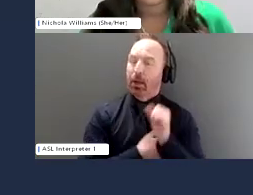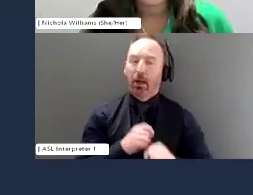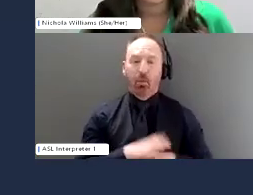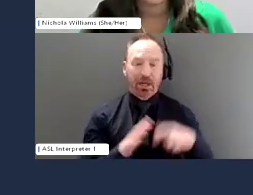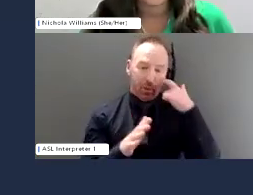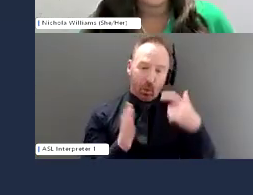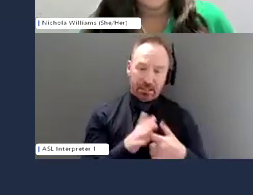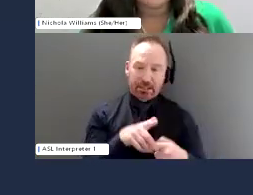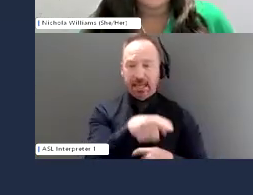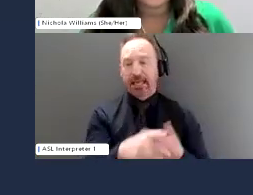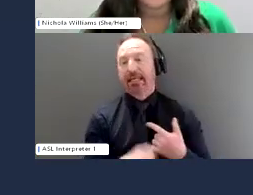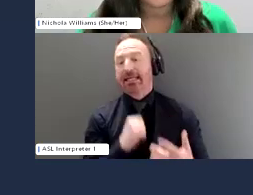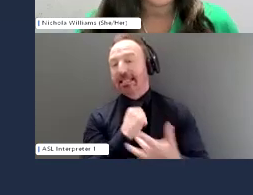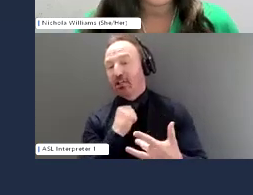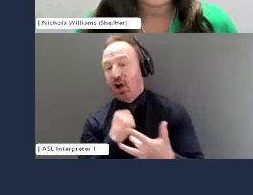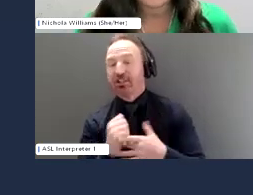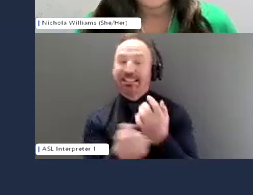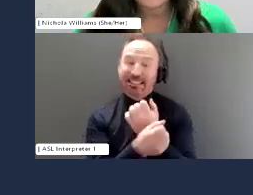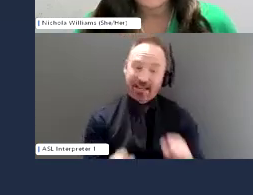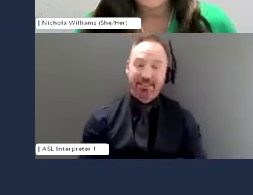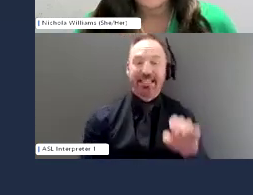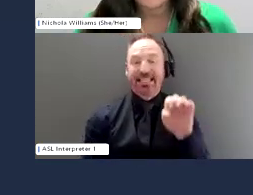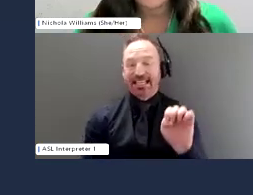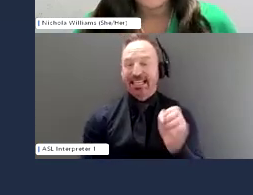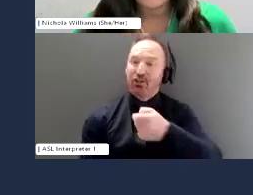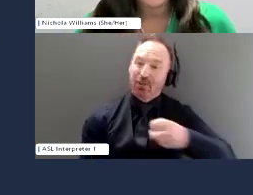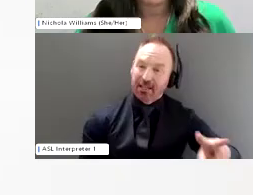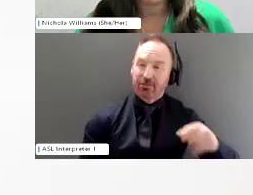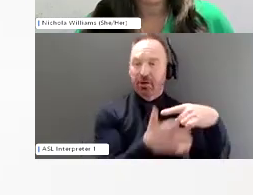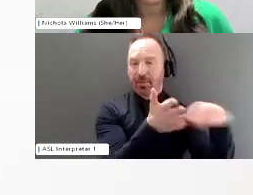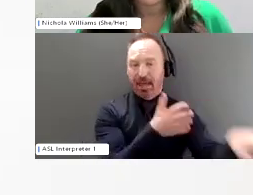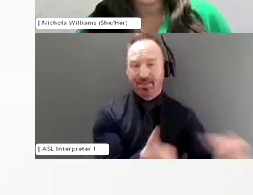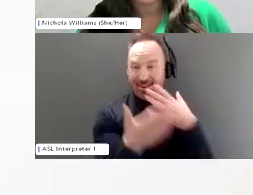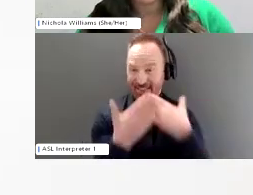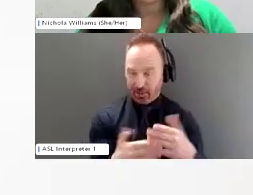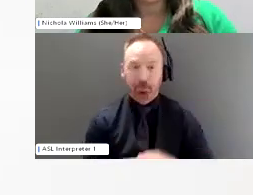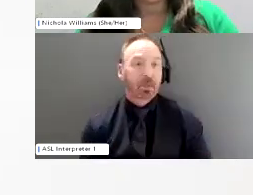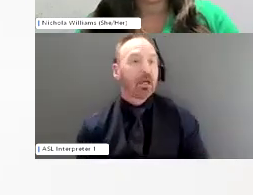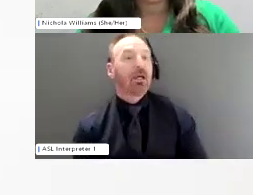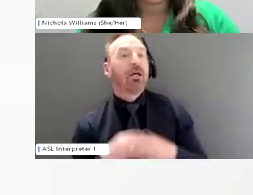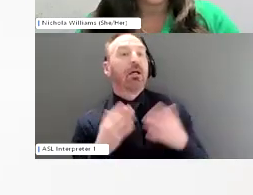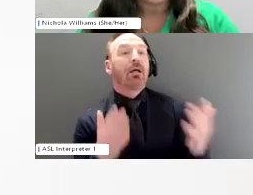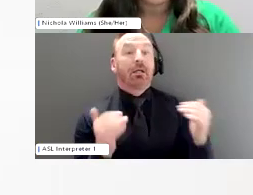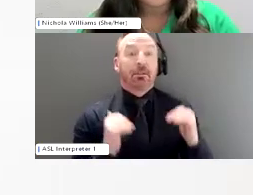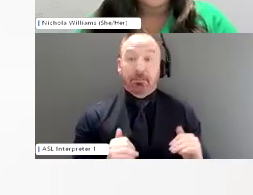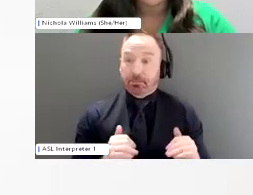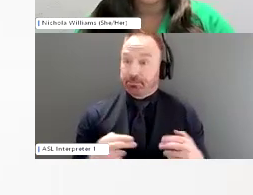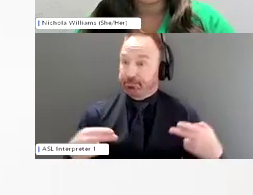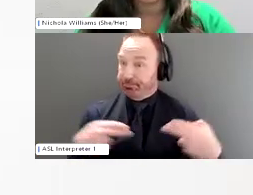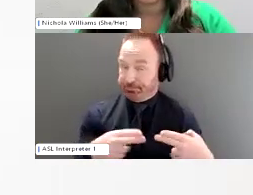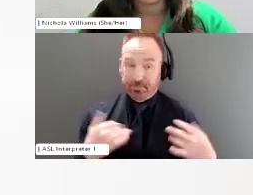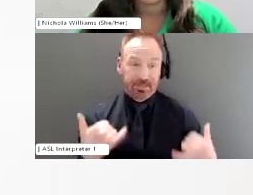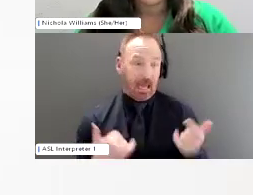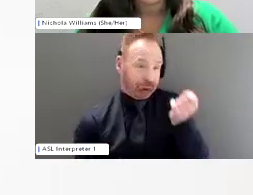on e-transfer and payments. Thank you so much. And we'll be moving on to understanding